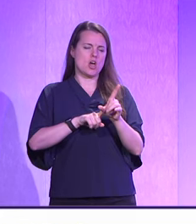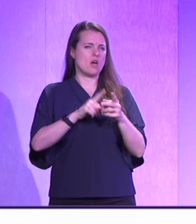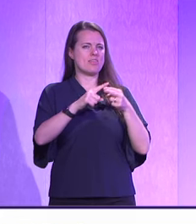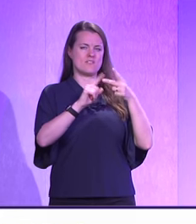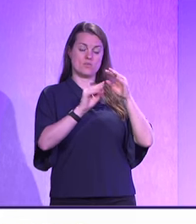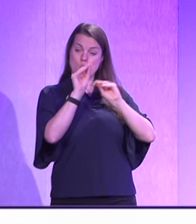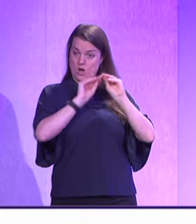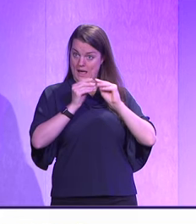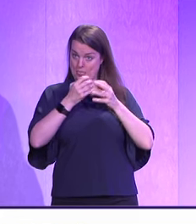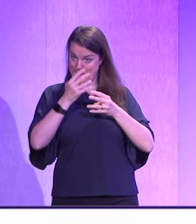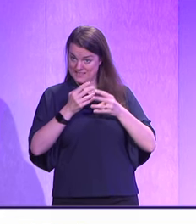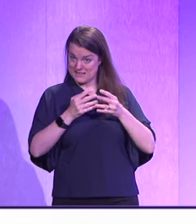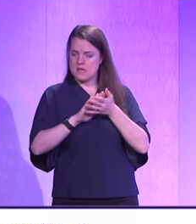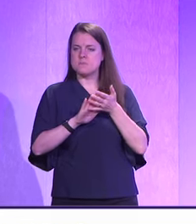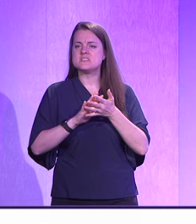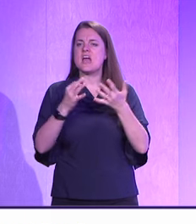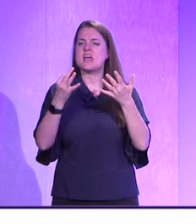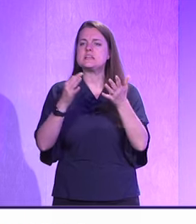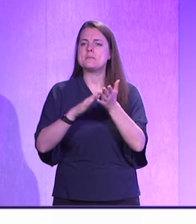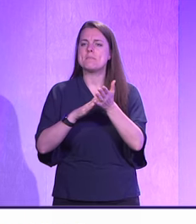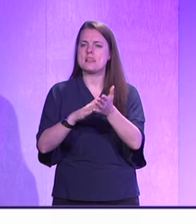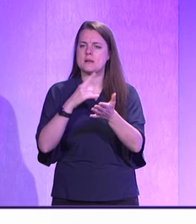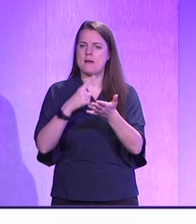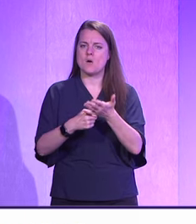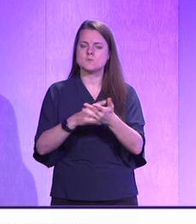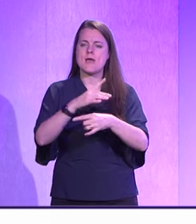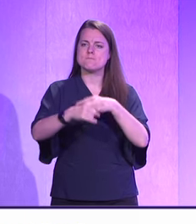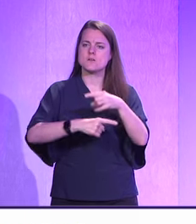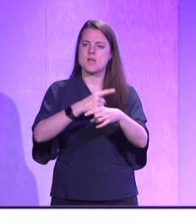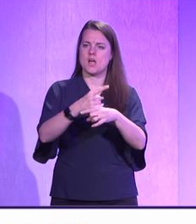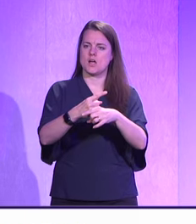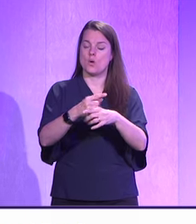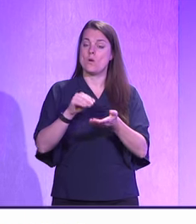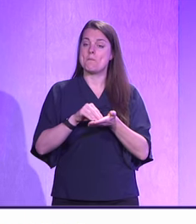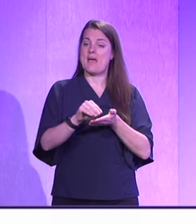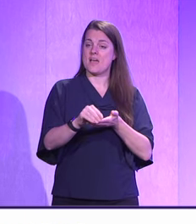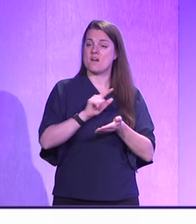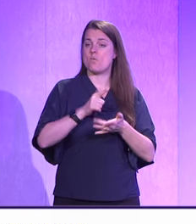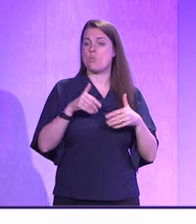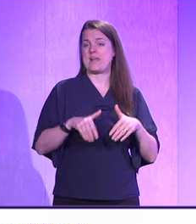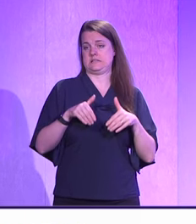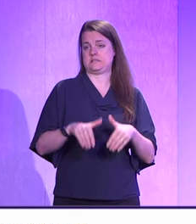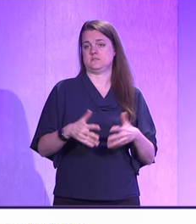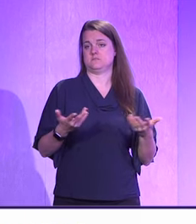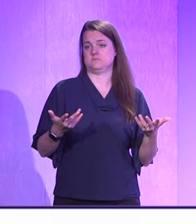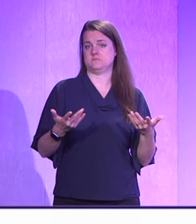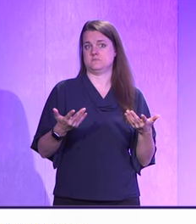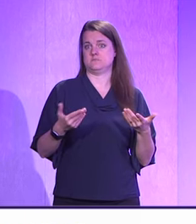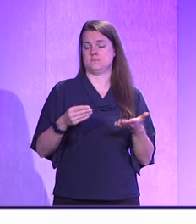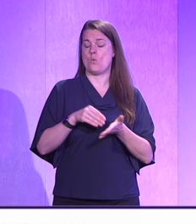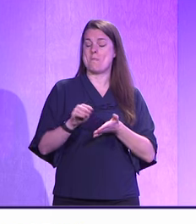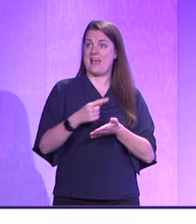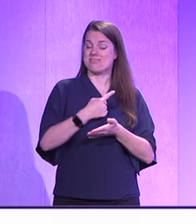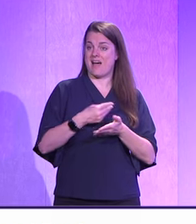8 million a year. 8 million a year that this organization is spending on, they're paying people to wait on other people.